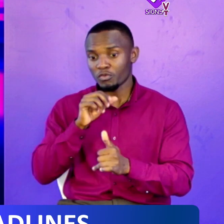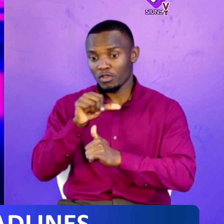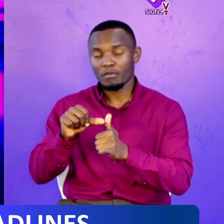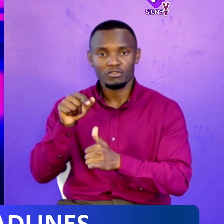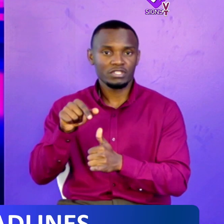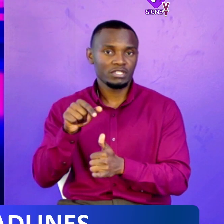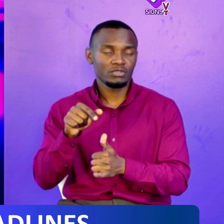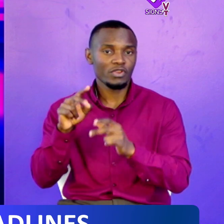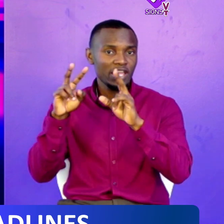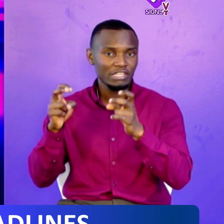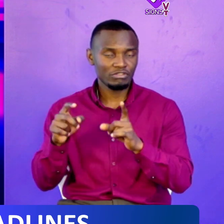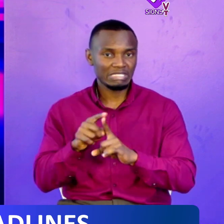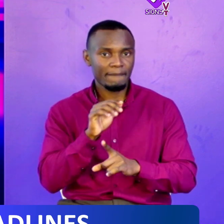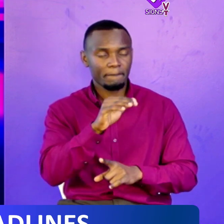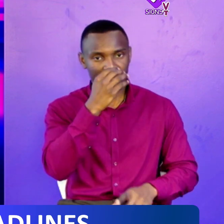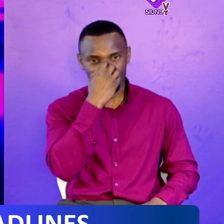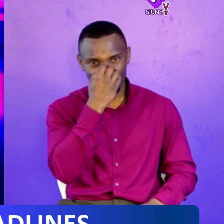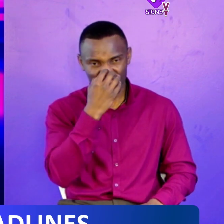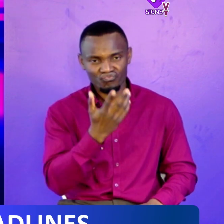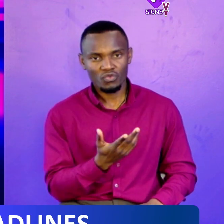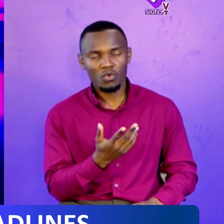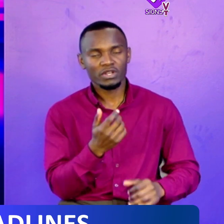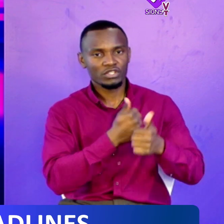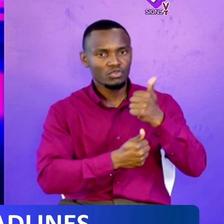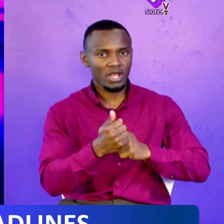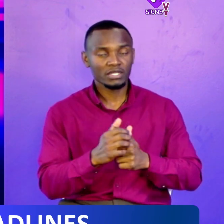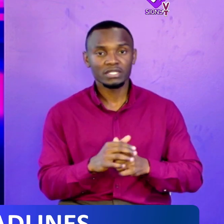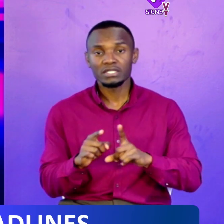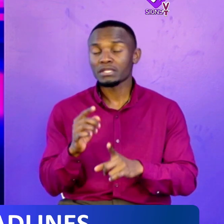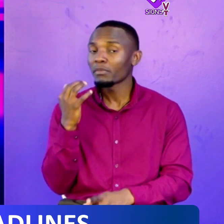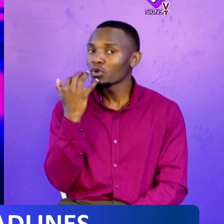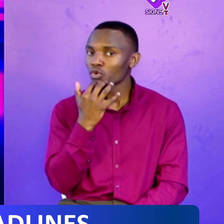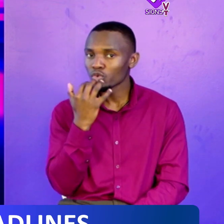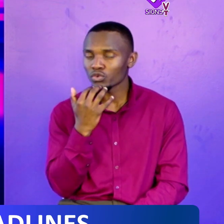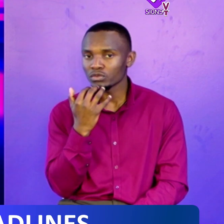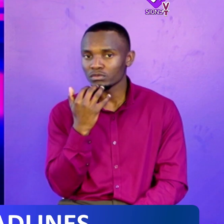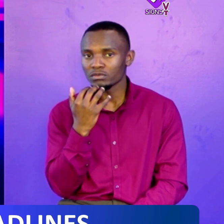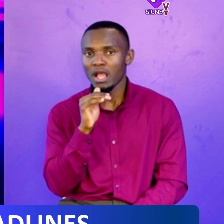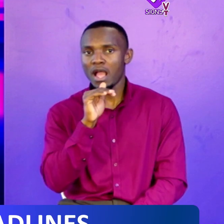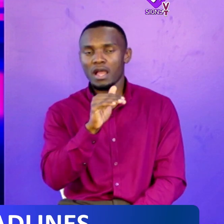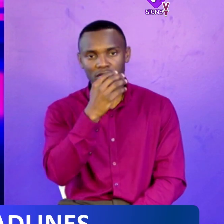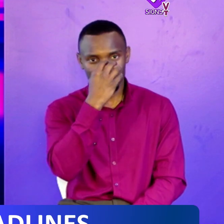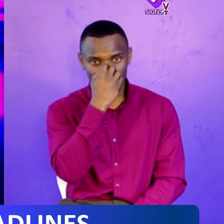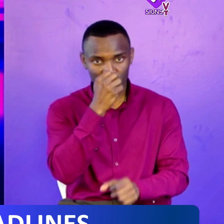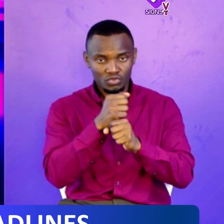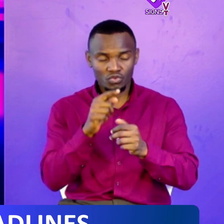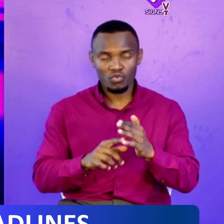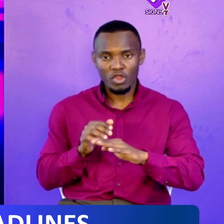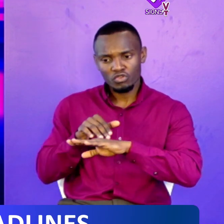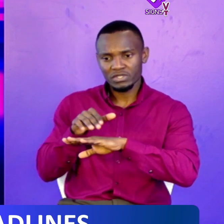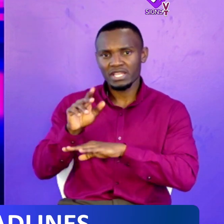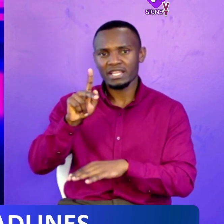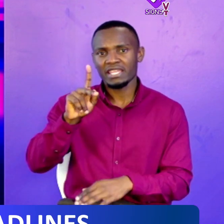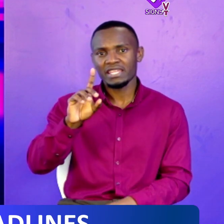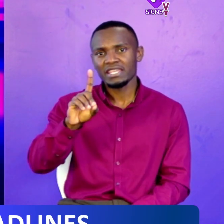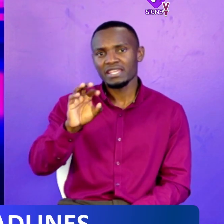act promptly. Former Deputy President Rigathi Gachagua appealed to Ruto to deploy the Kenya Defence Forces to Mandera to expel the